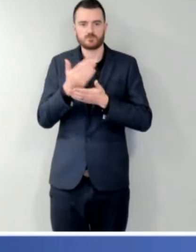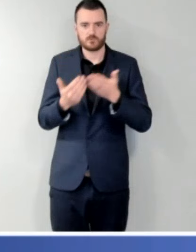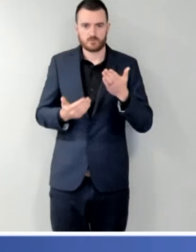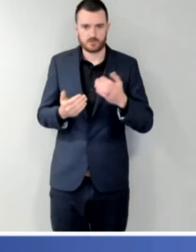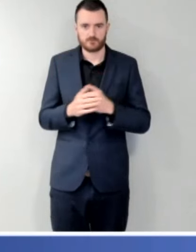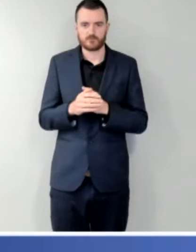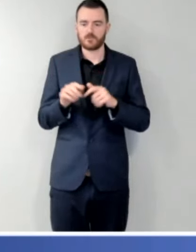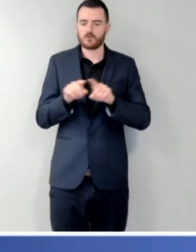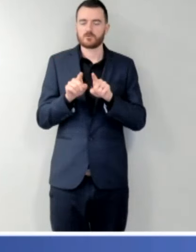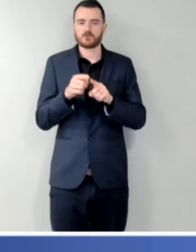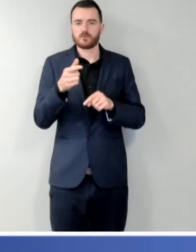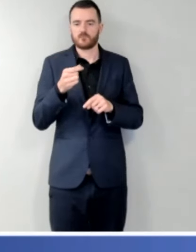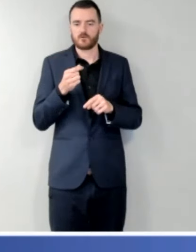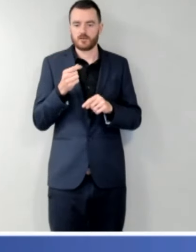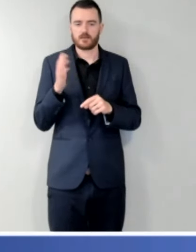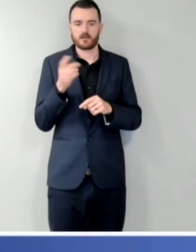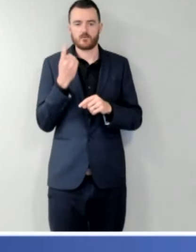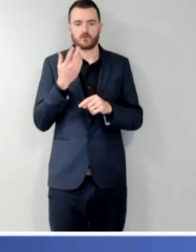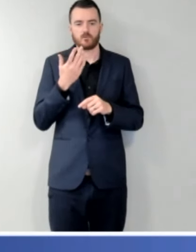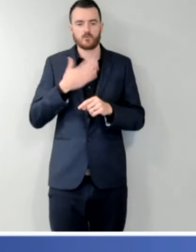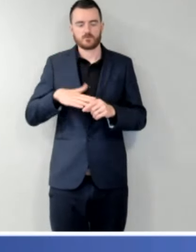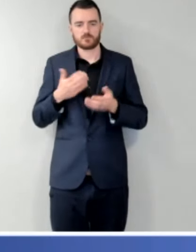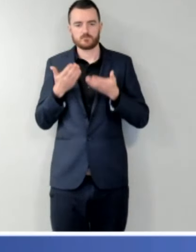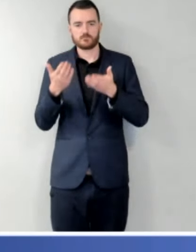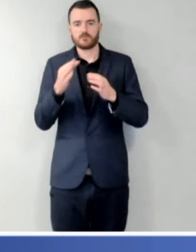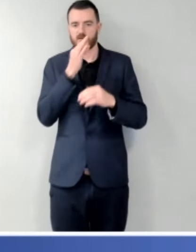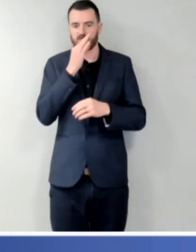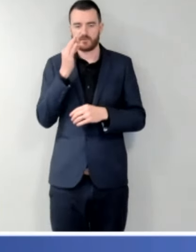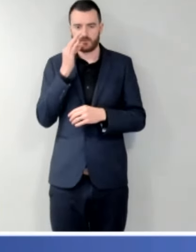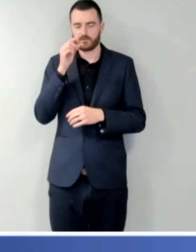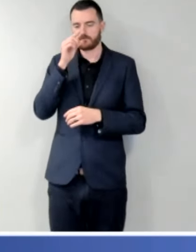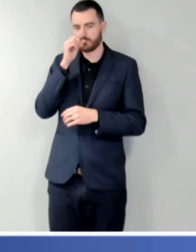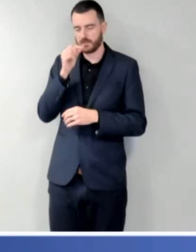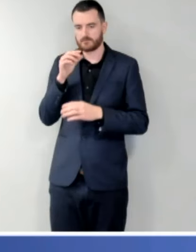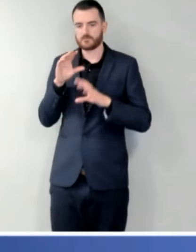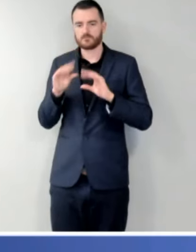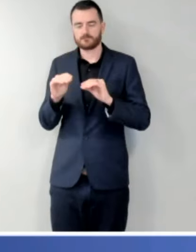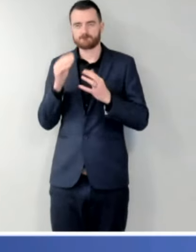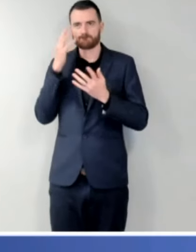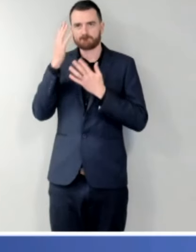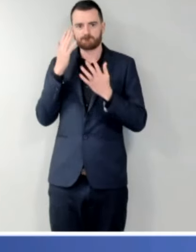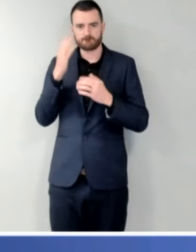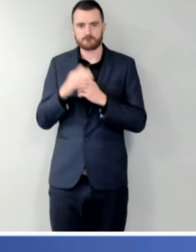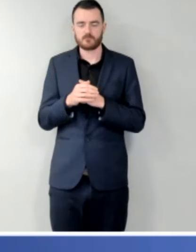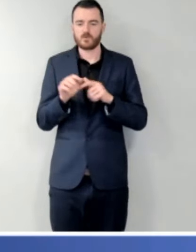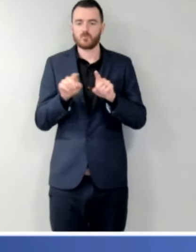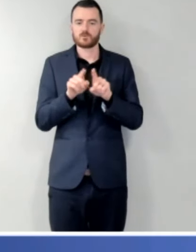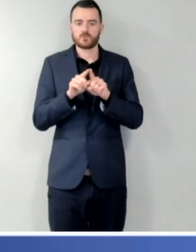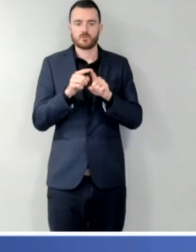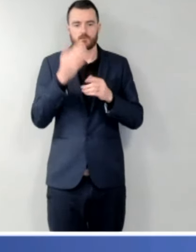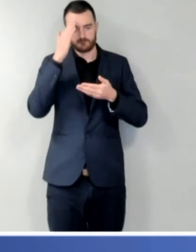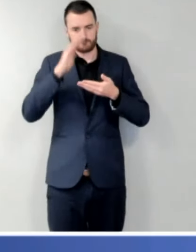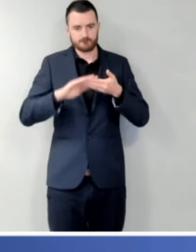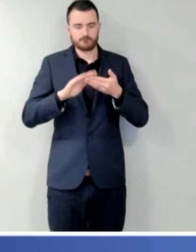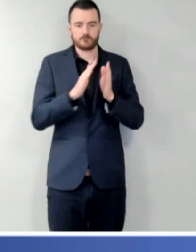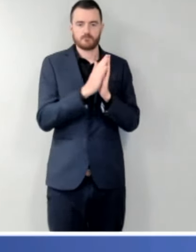anyone who'd like to place a flower in the wreath to do so, to pause, reflect, remember. There's also a commemorative book on that side of the room